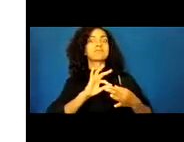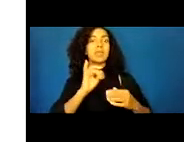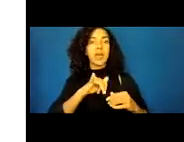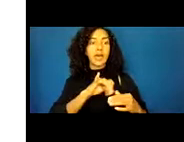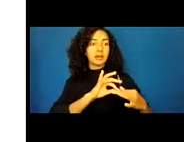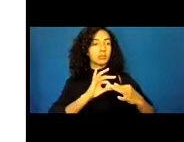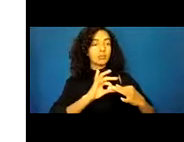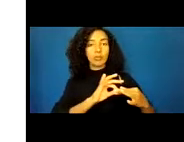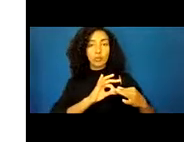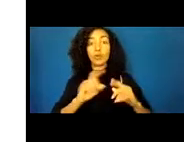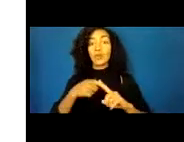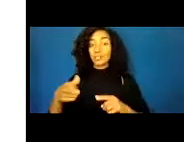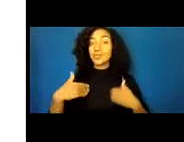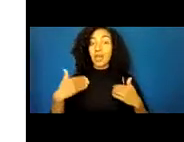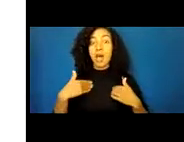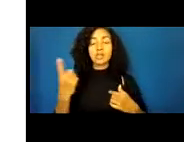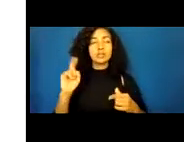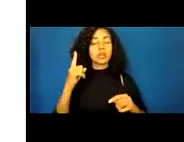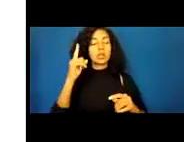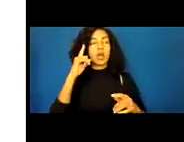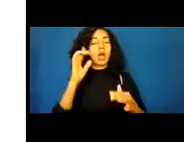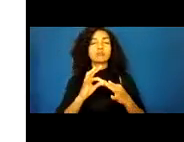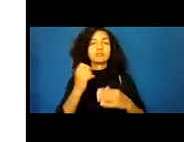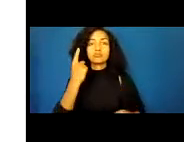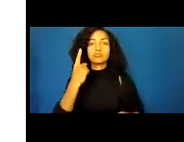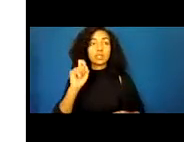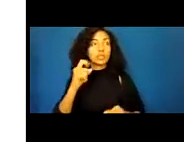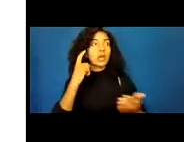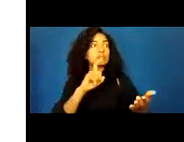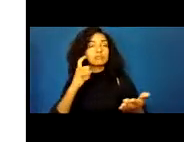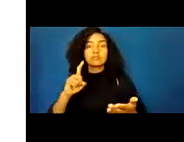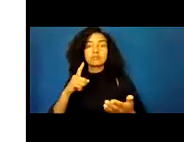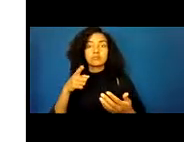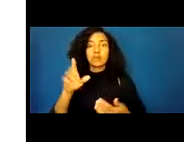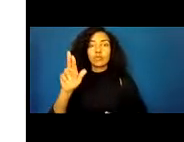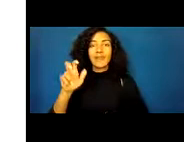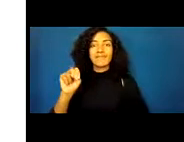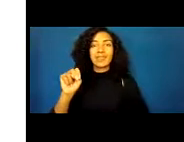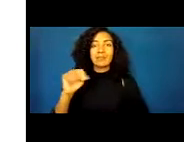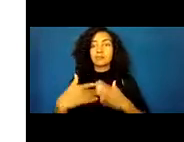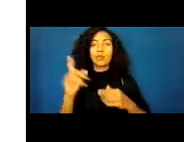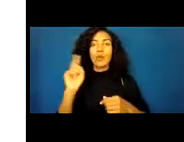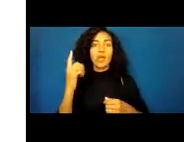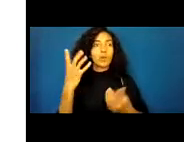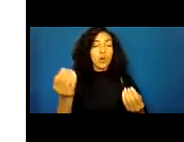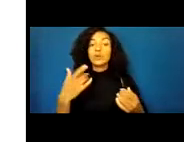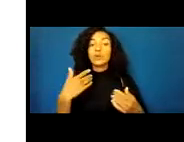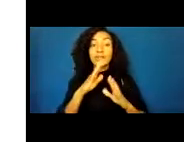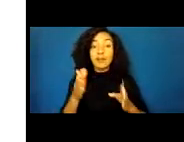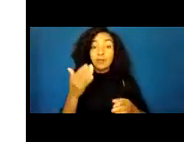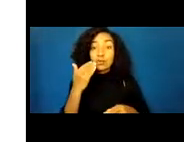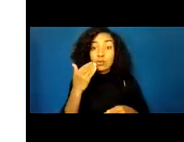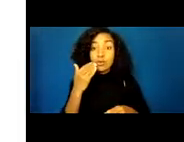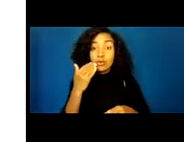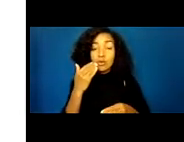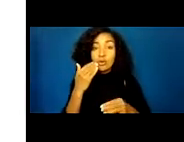little, something just clicked for her. She really watches and clues into ravens everywhere we go. So we never know what's going to click for It was sent an individual